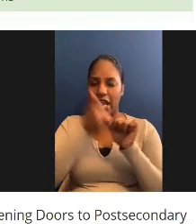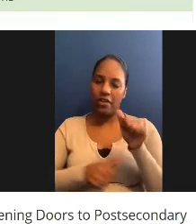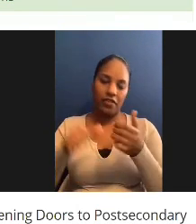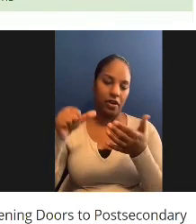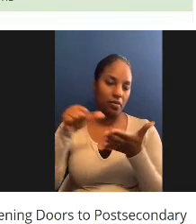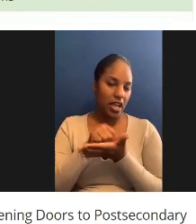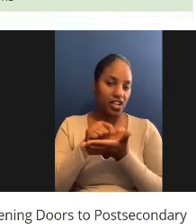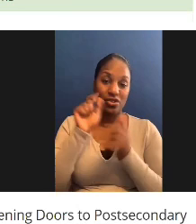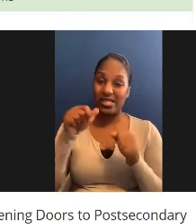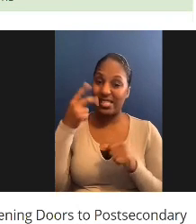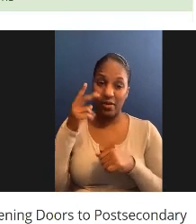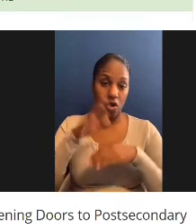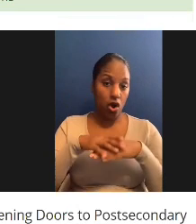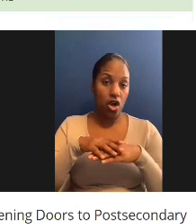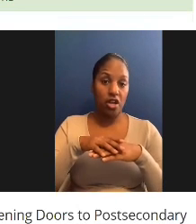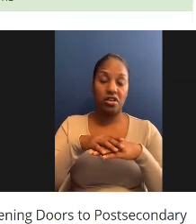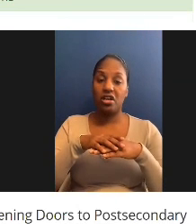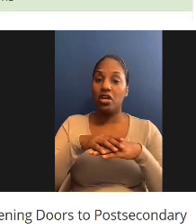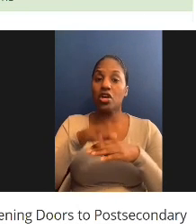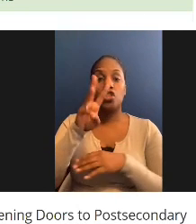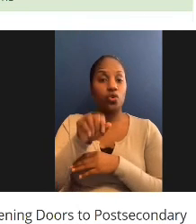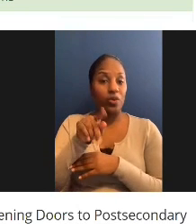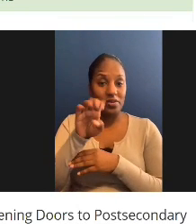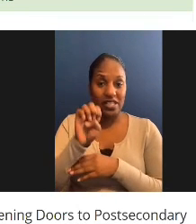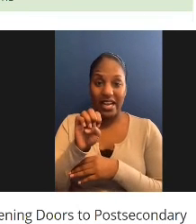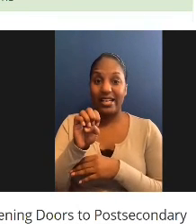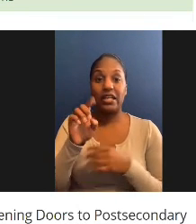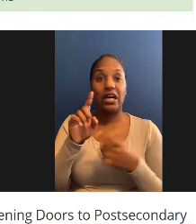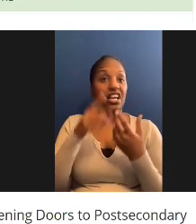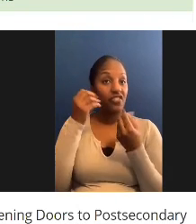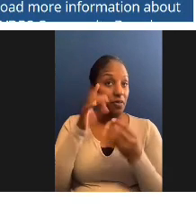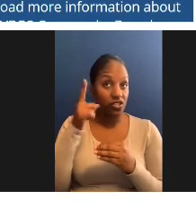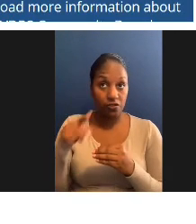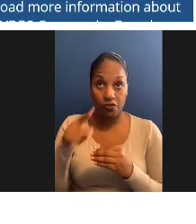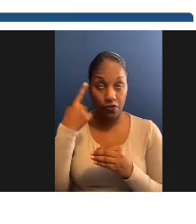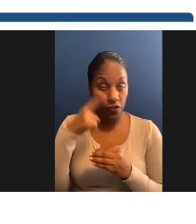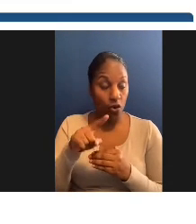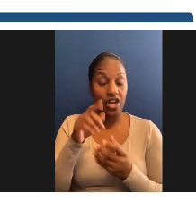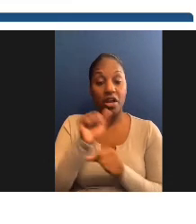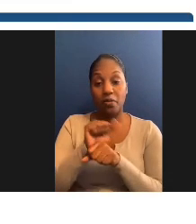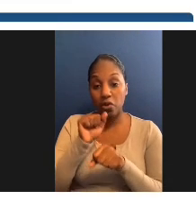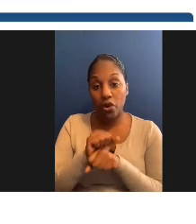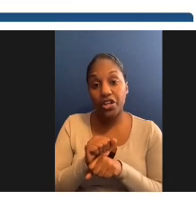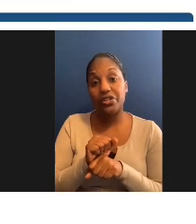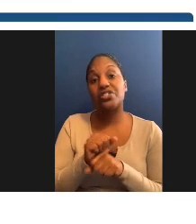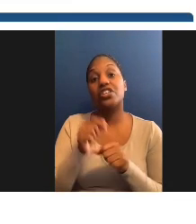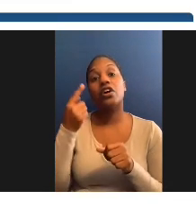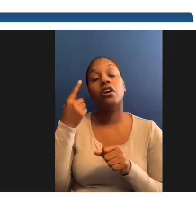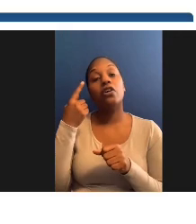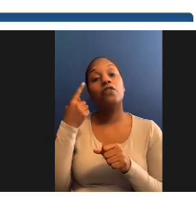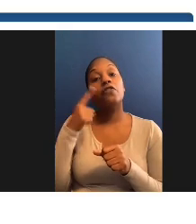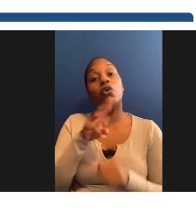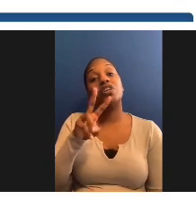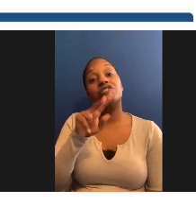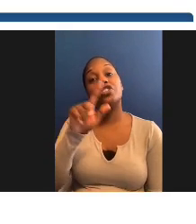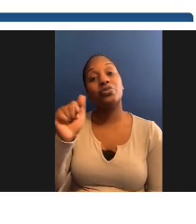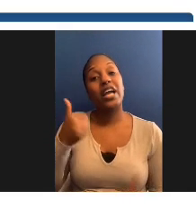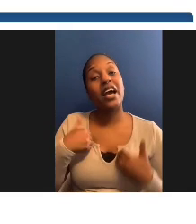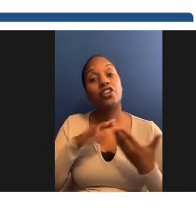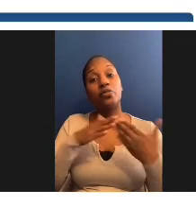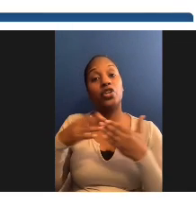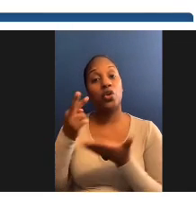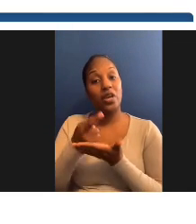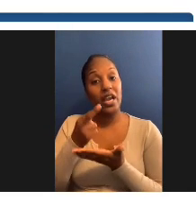website. Here's information for employers. In West Virginia, we have community rehab programs. They're